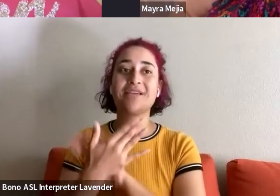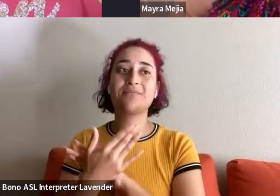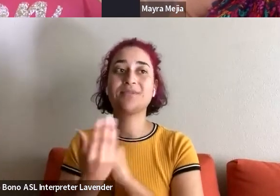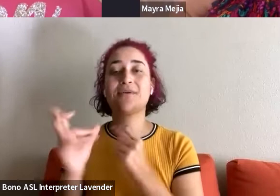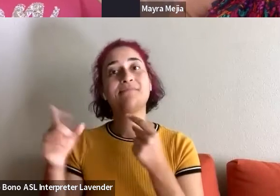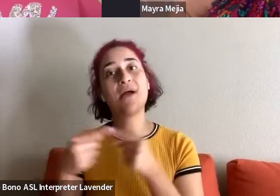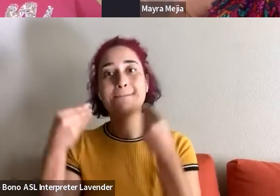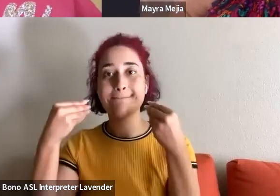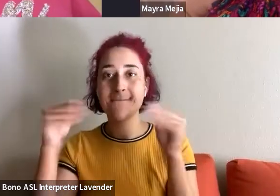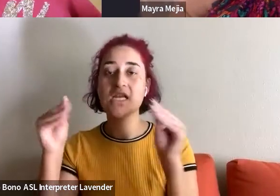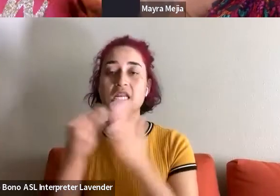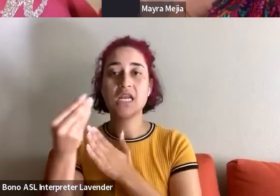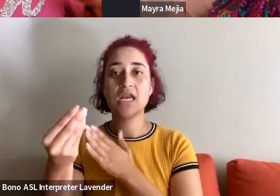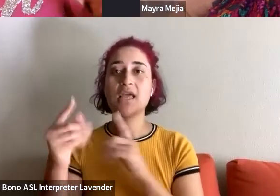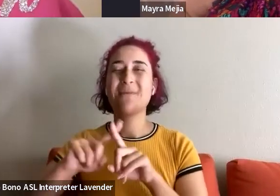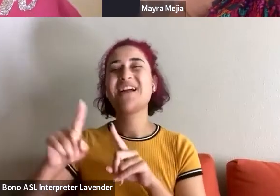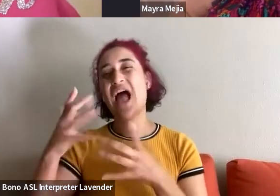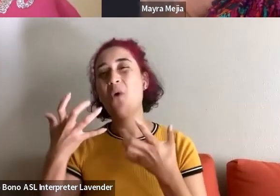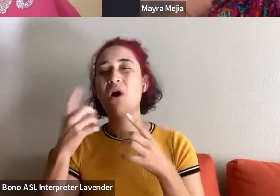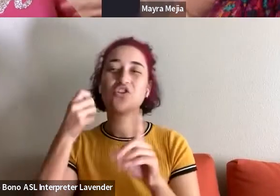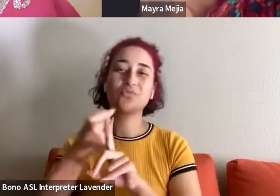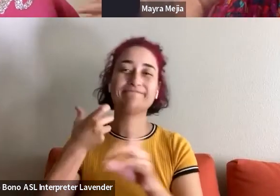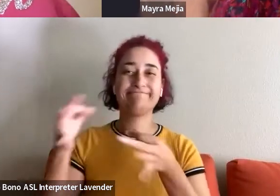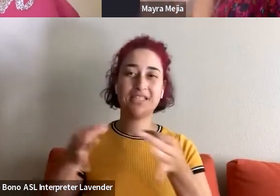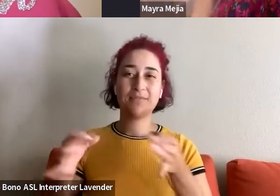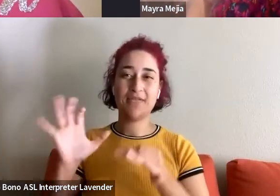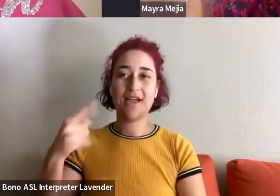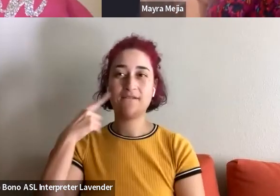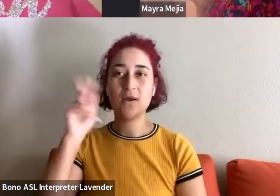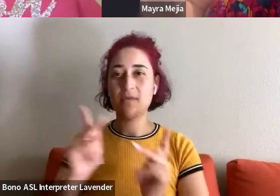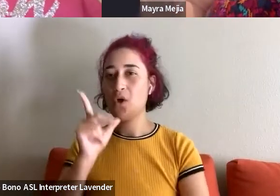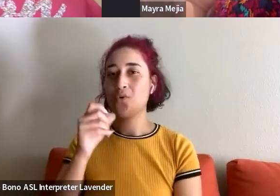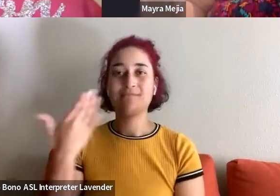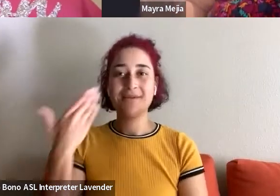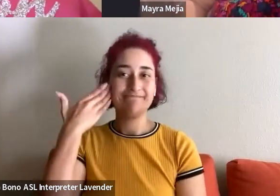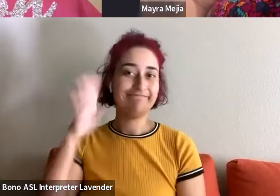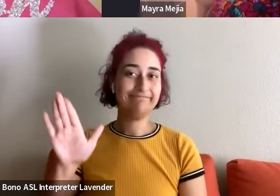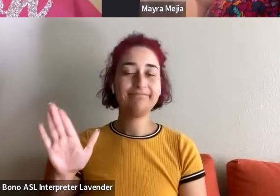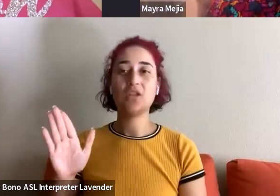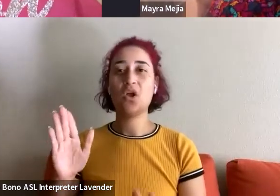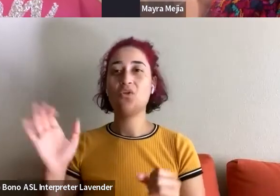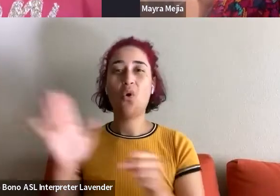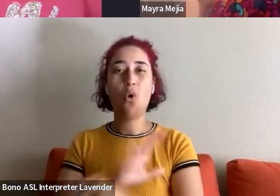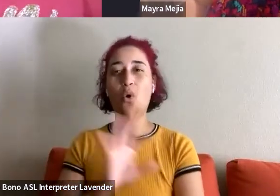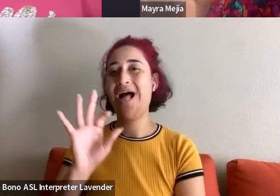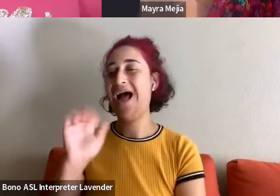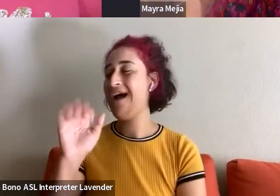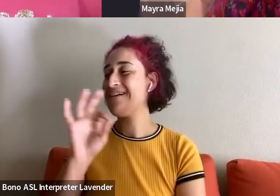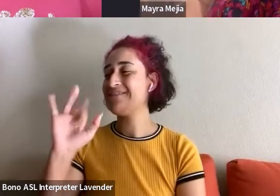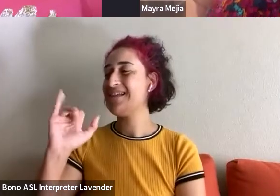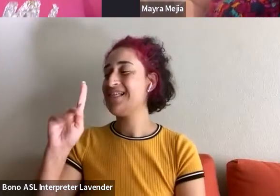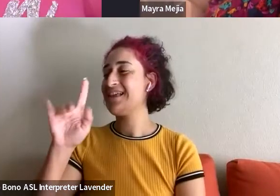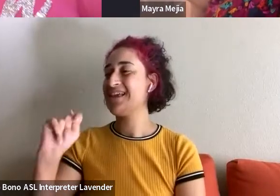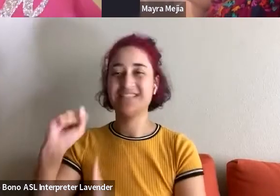basically that was what she was talking about. I just kind of wanted to explain that for those who didn't understand the whole affiliate situation.